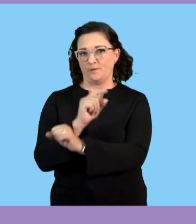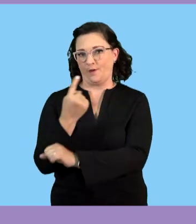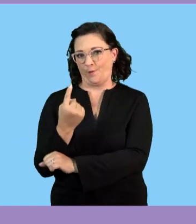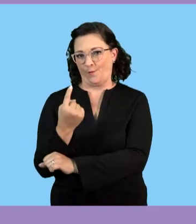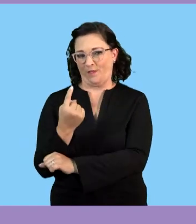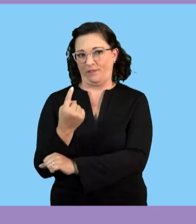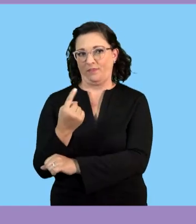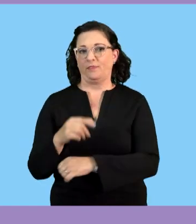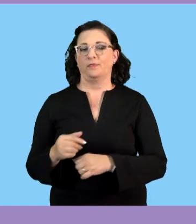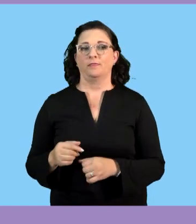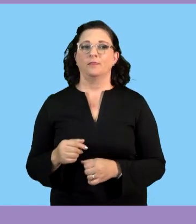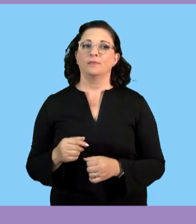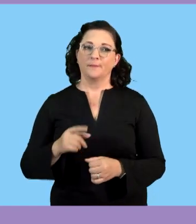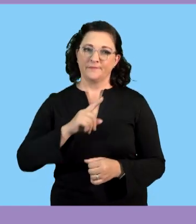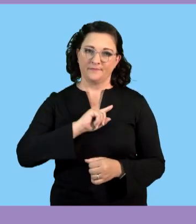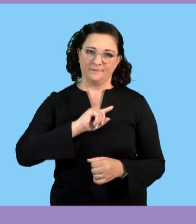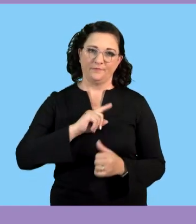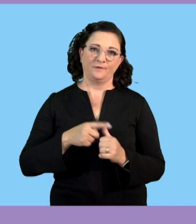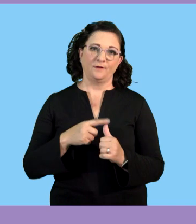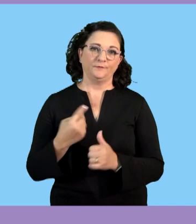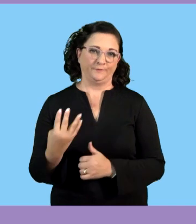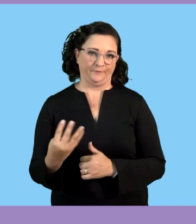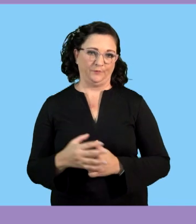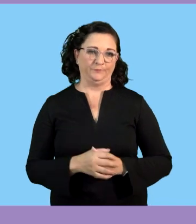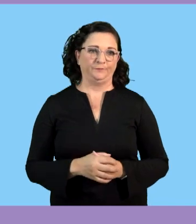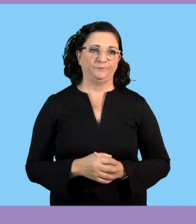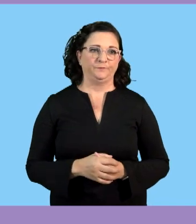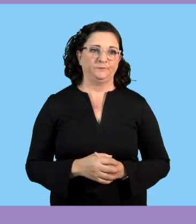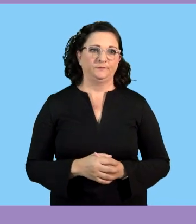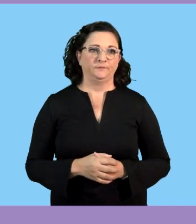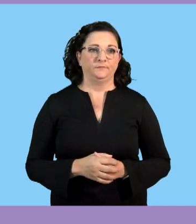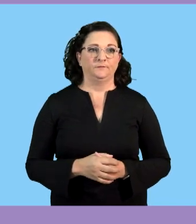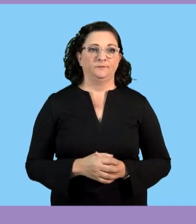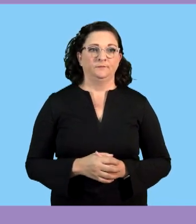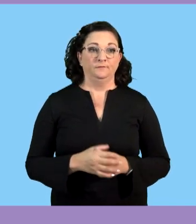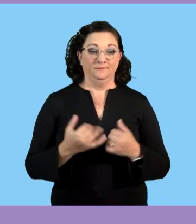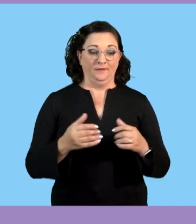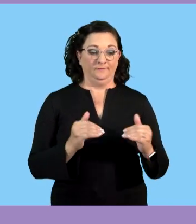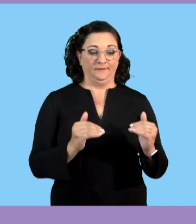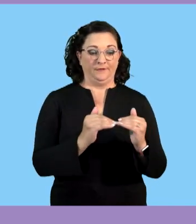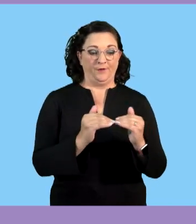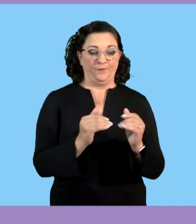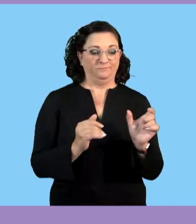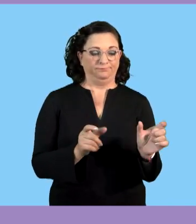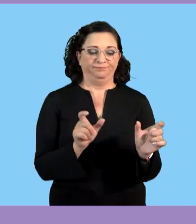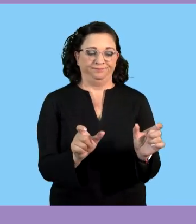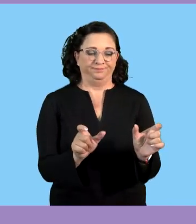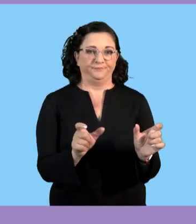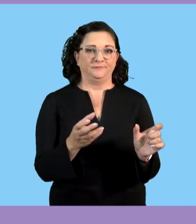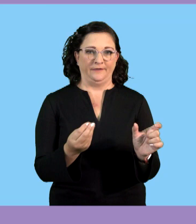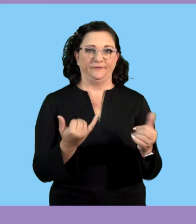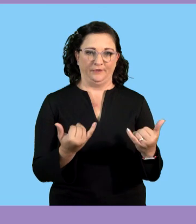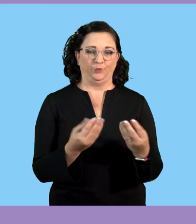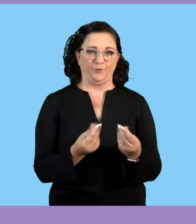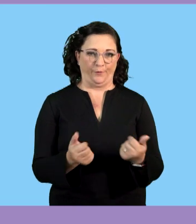1 is a 4. So now we are going to work with this equation and we are going